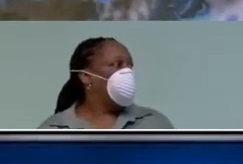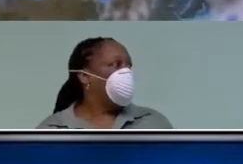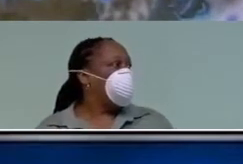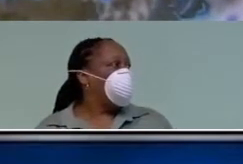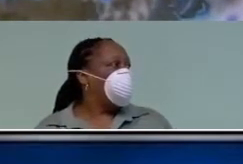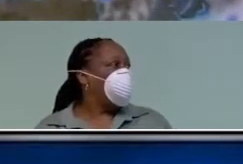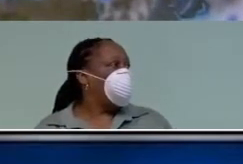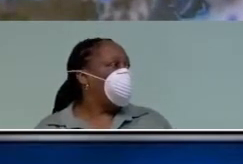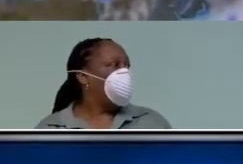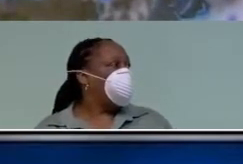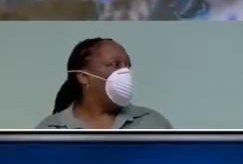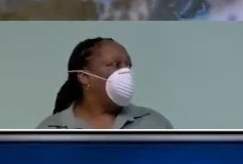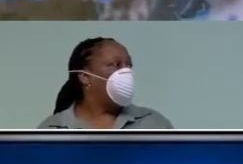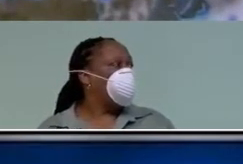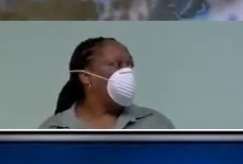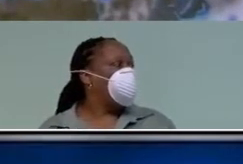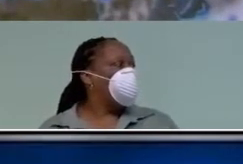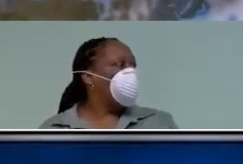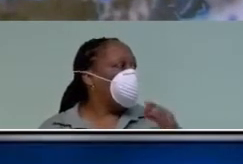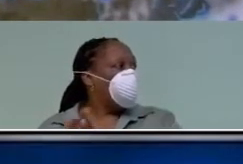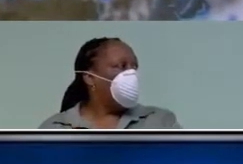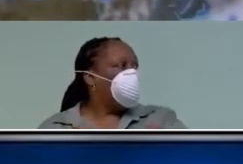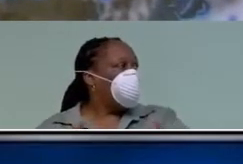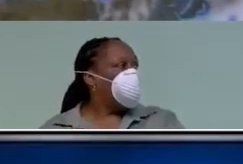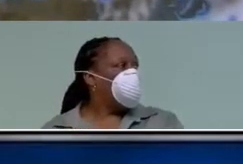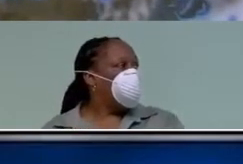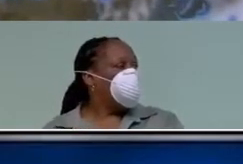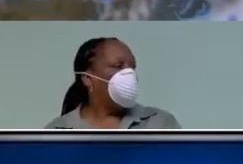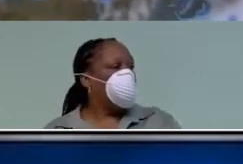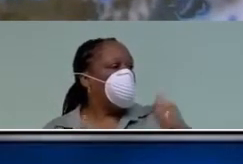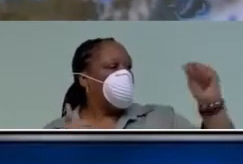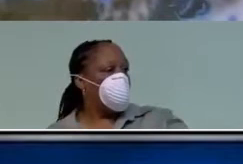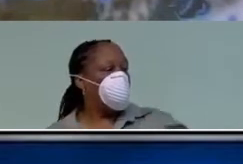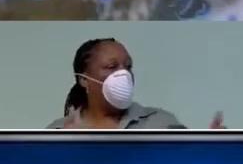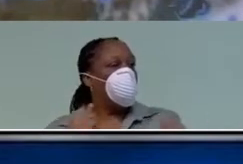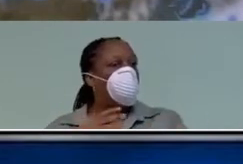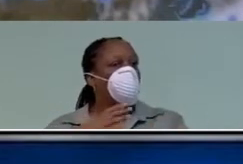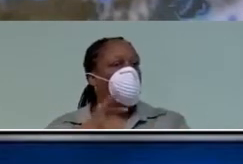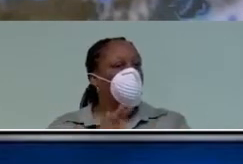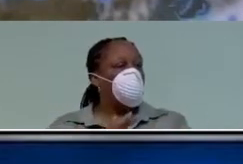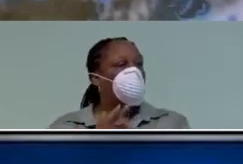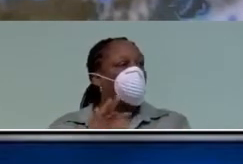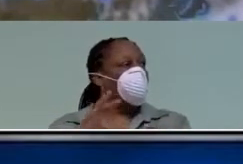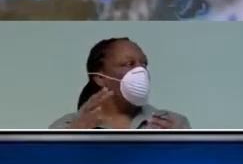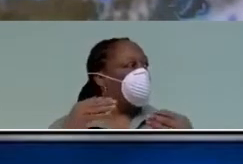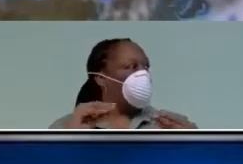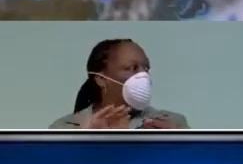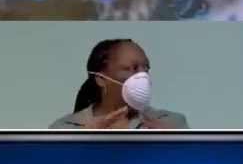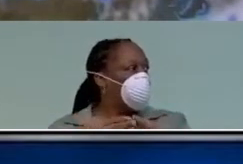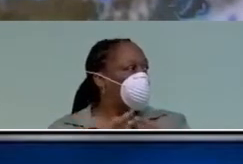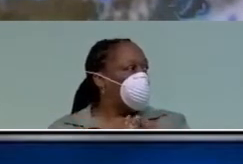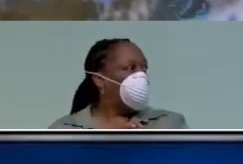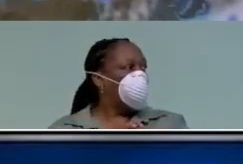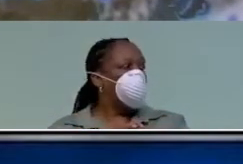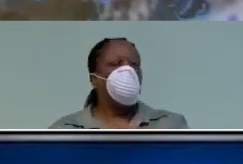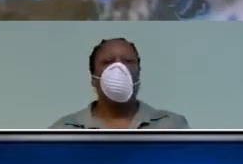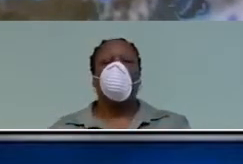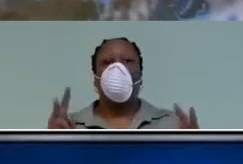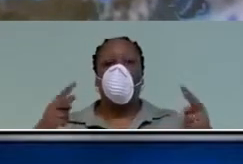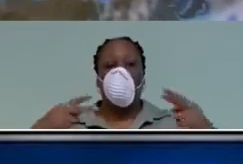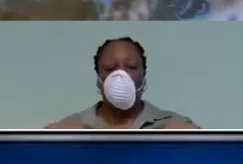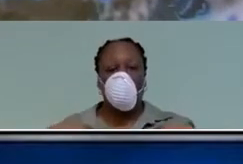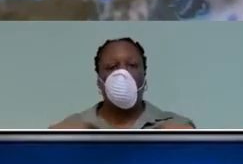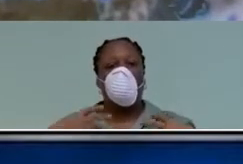to the general public, if you live in a rural area and you have shops out there that do have basics, the Attorney General